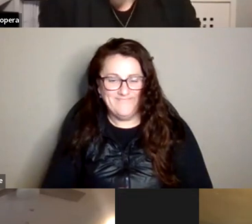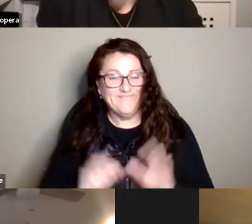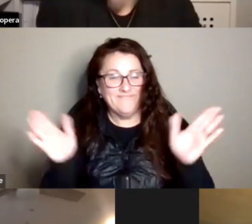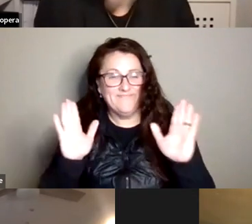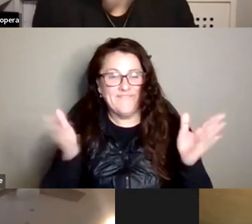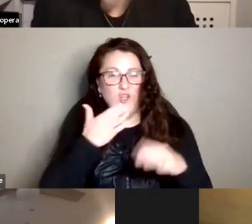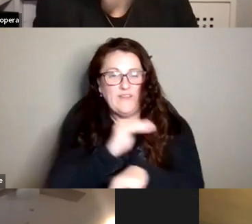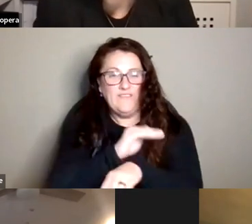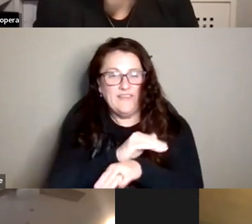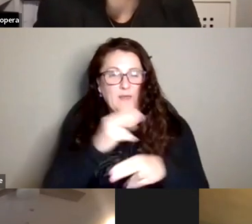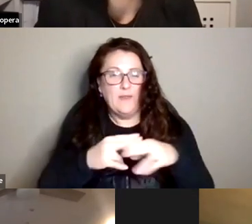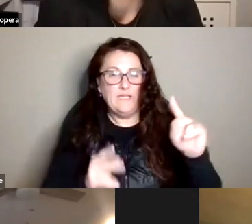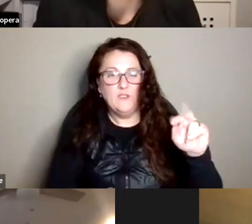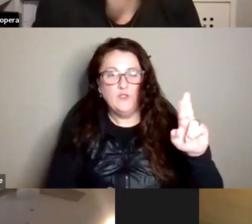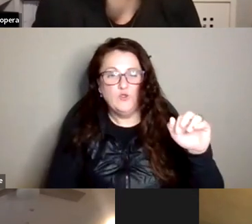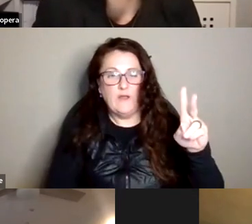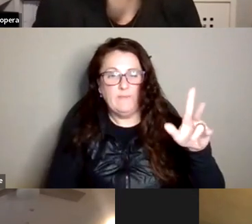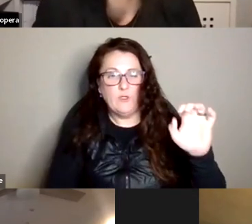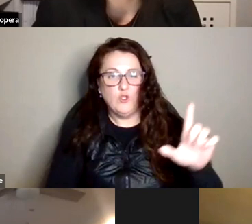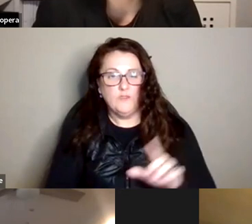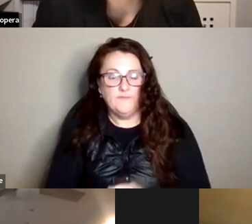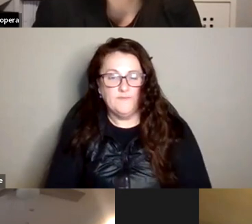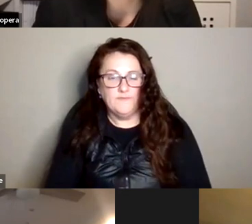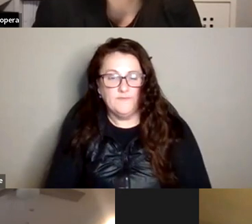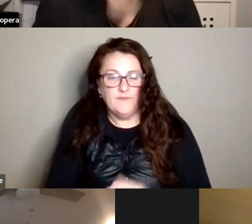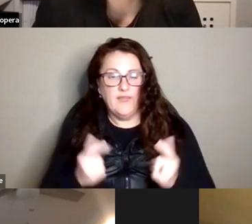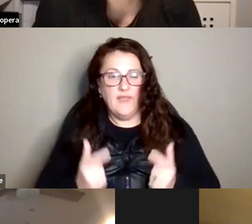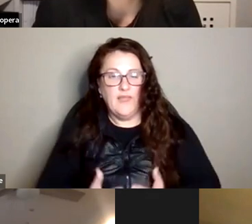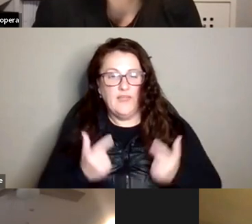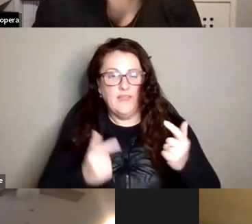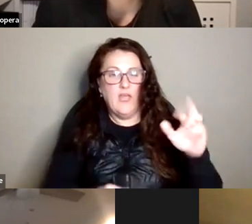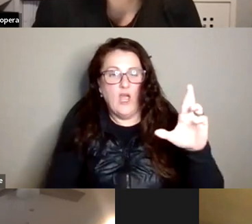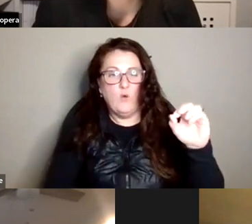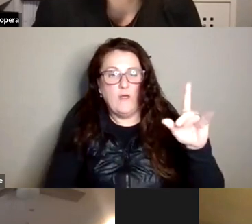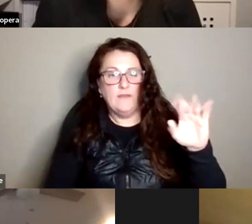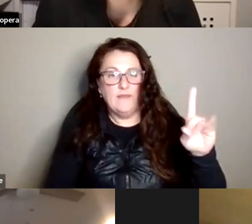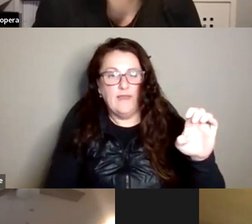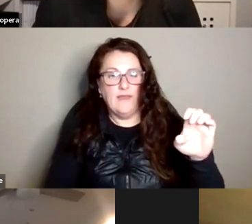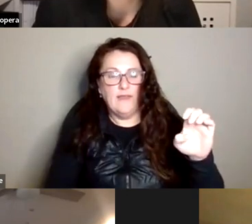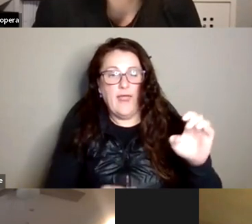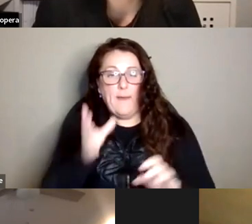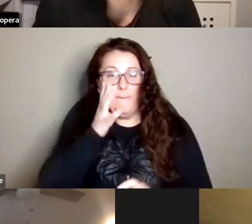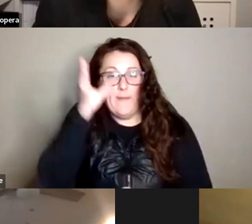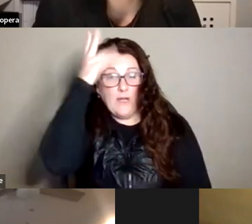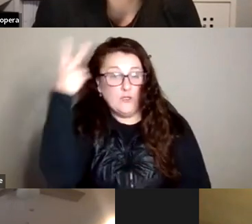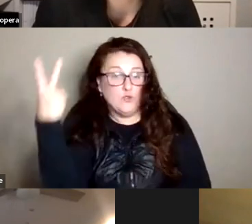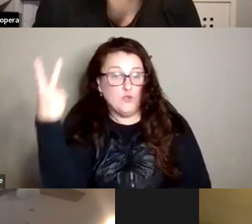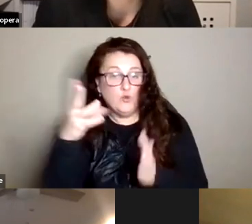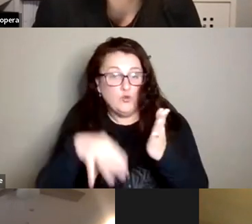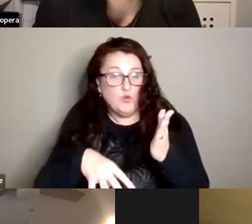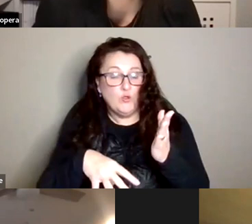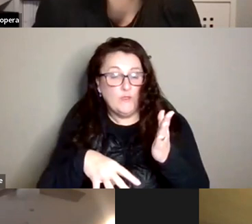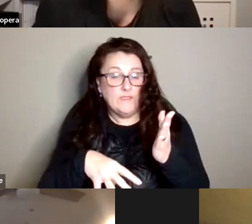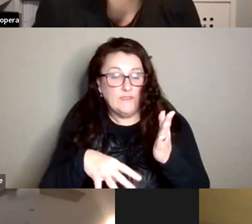Hi, good evening. My name is Travis Marshall. I live in Roslindale and I am the parent of two students at the Phineas